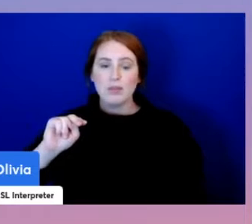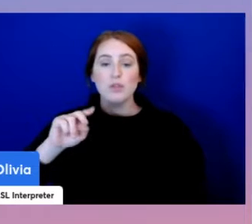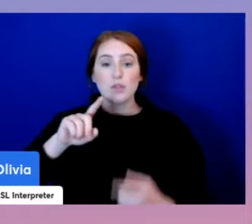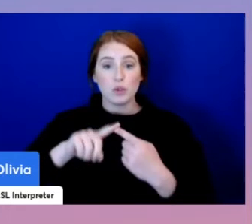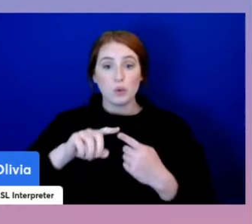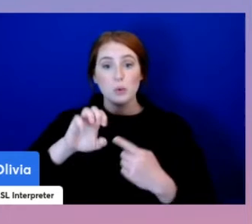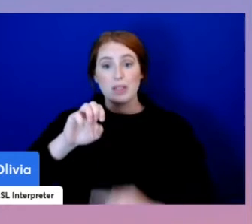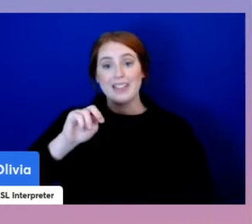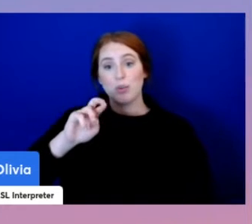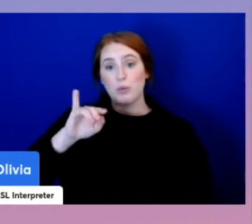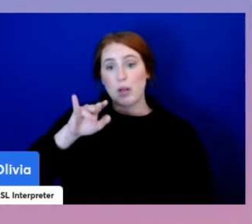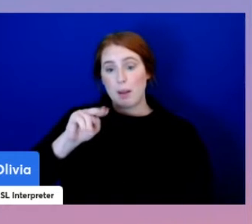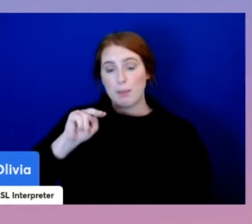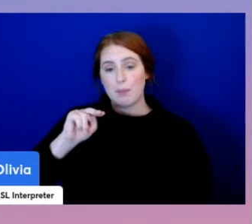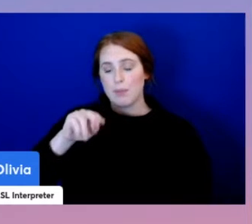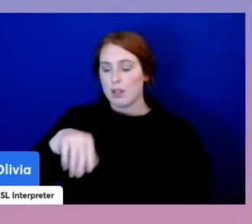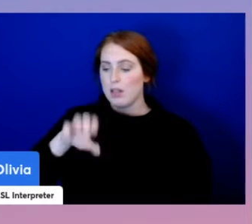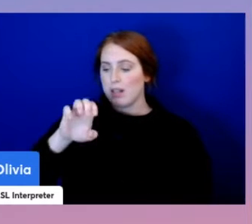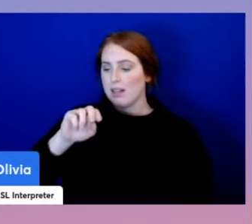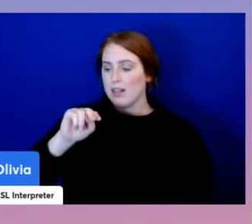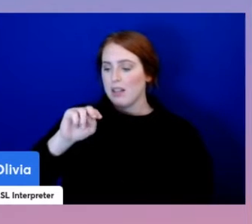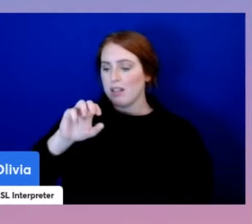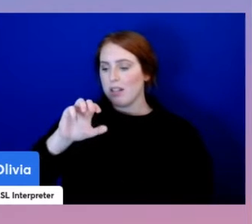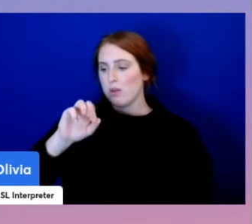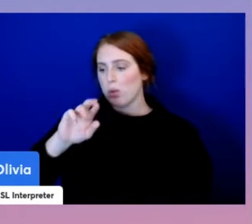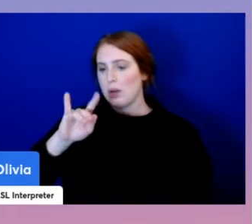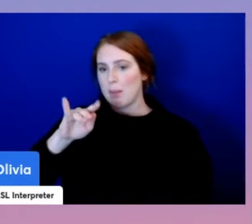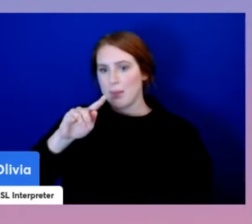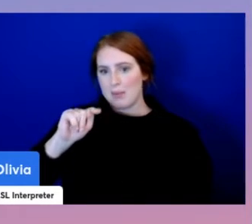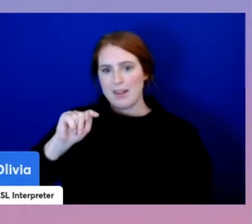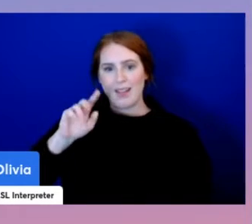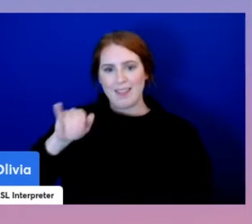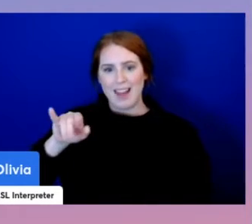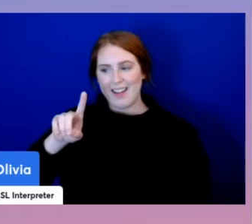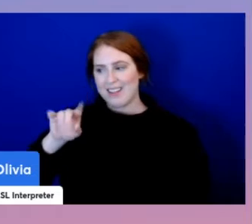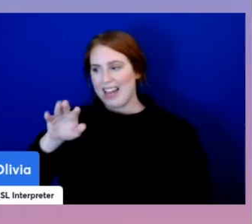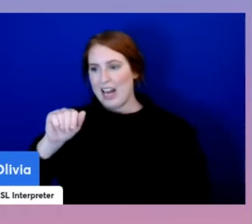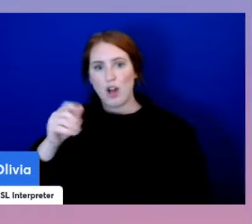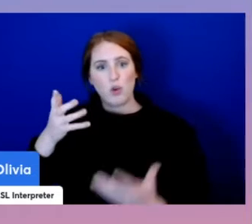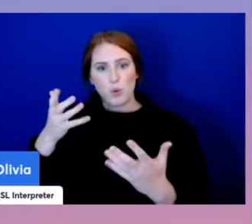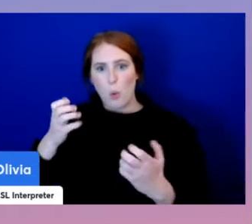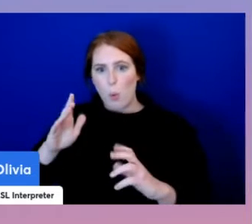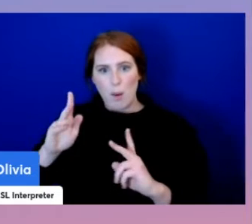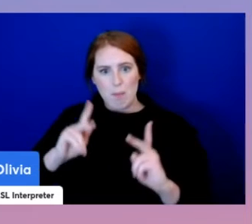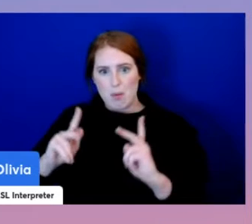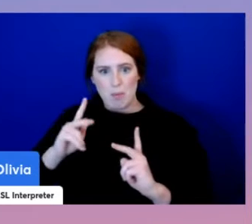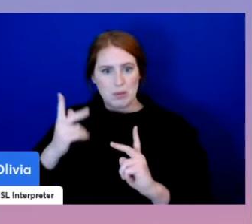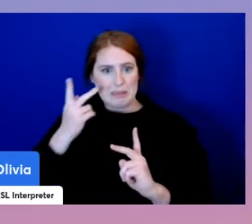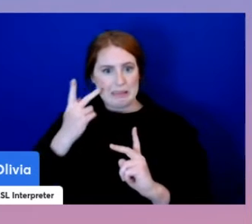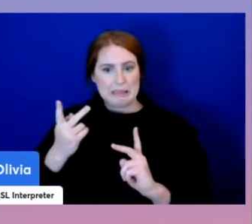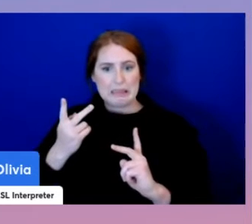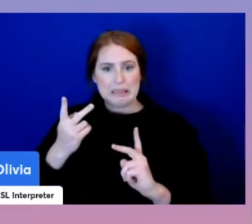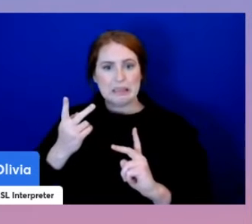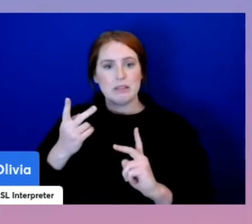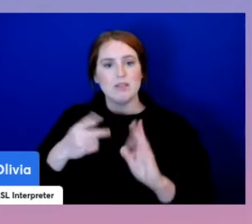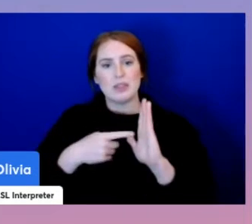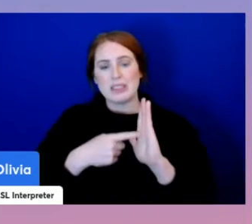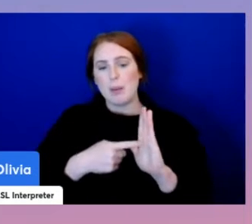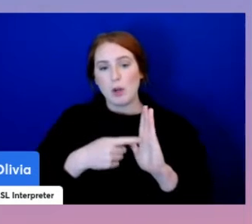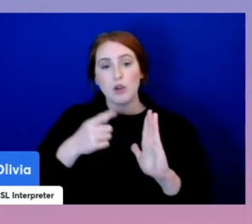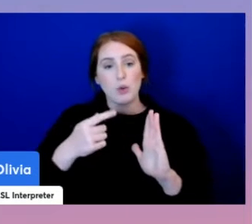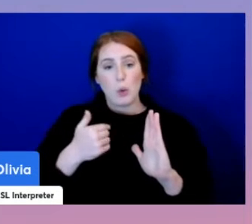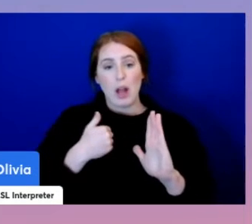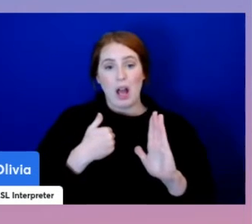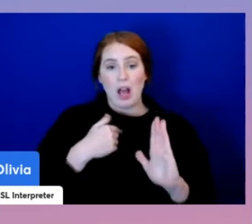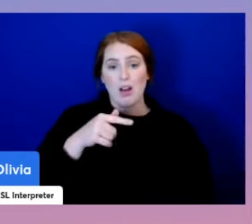that you don't want anyone can see. For example, if you run the query, you cannot see